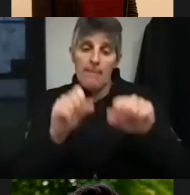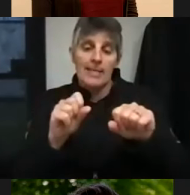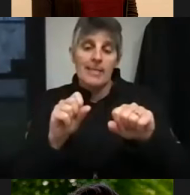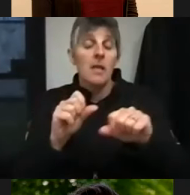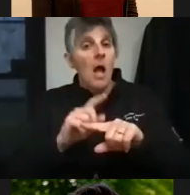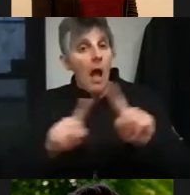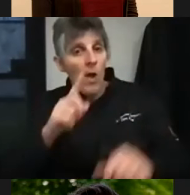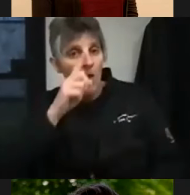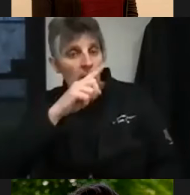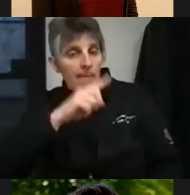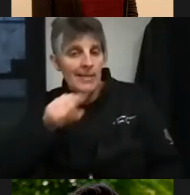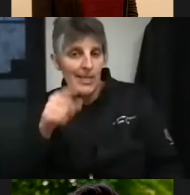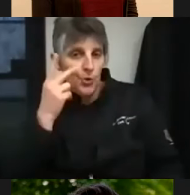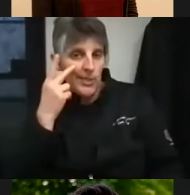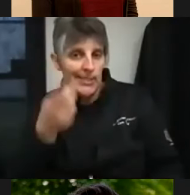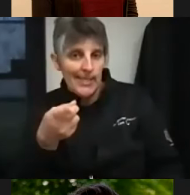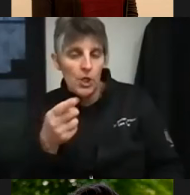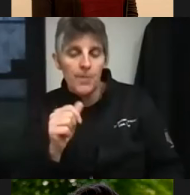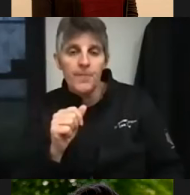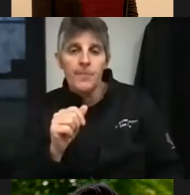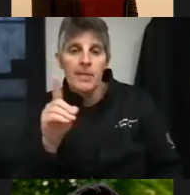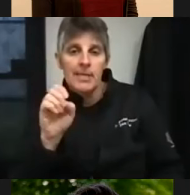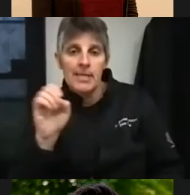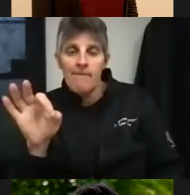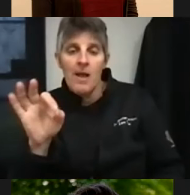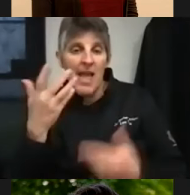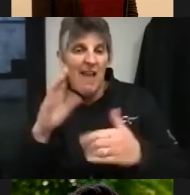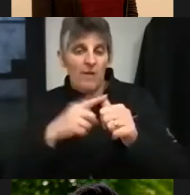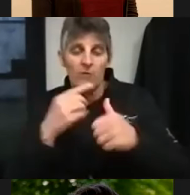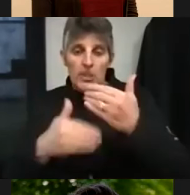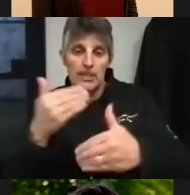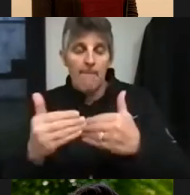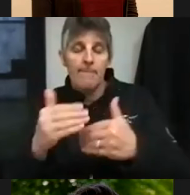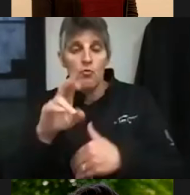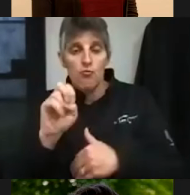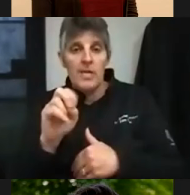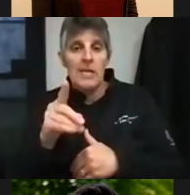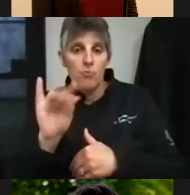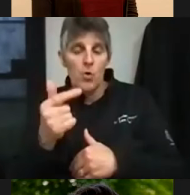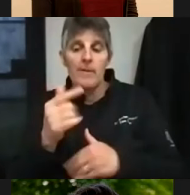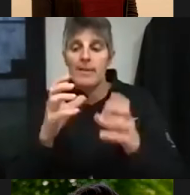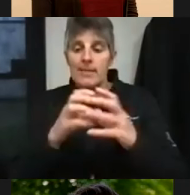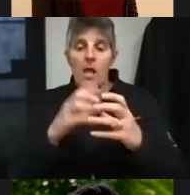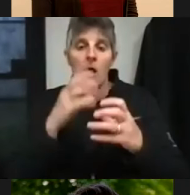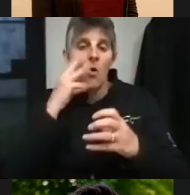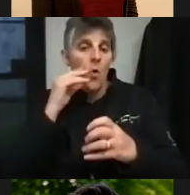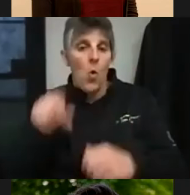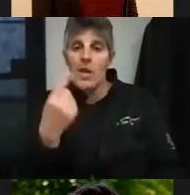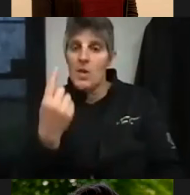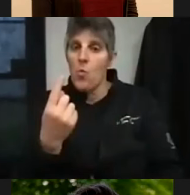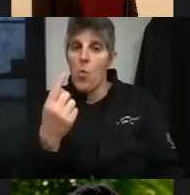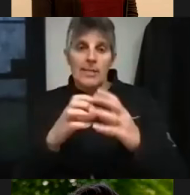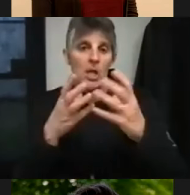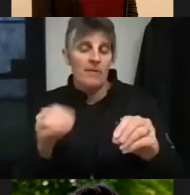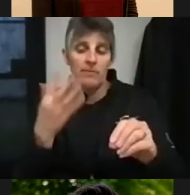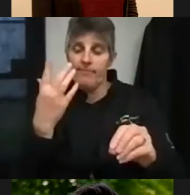in mice, as you can see here, after the first step reprogramming, the cells are undergoing only one cell division.